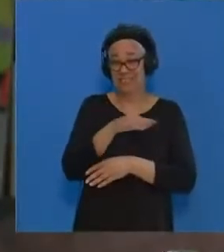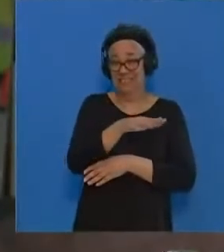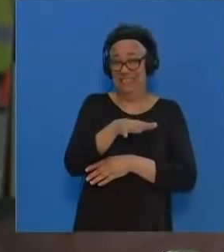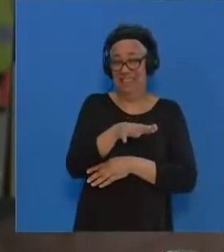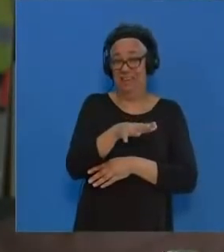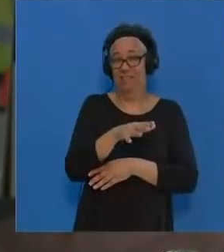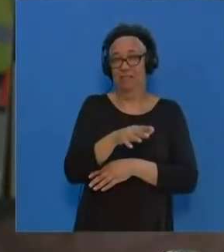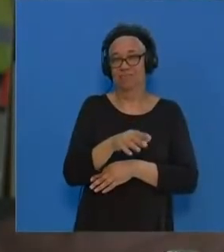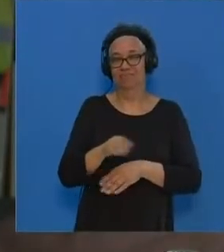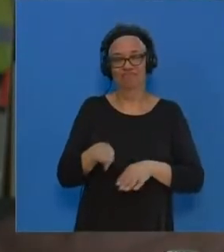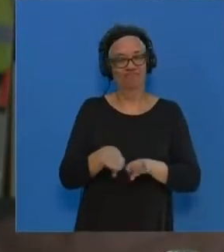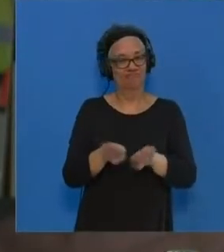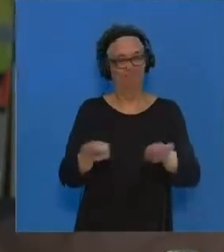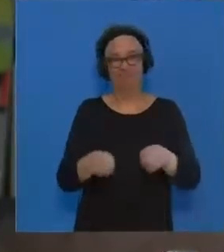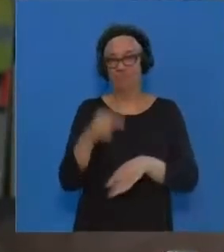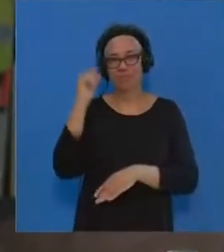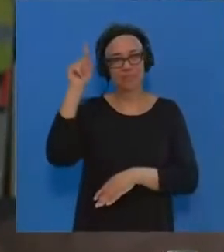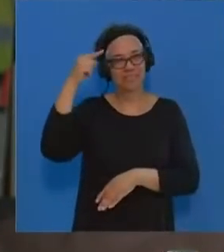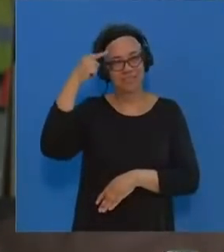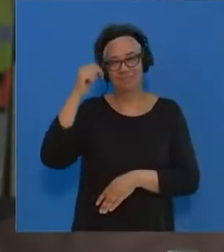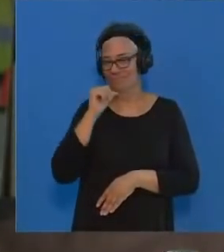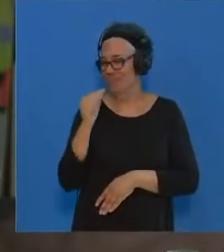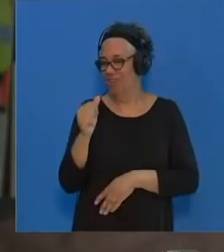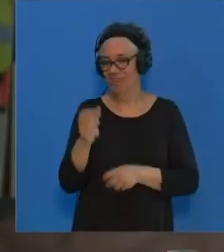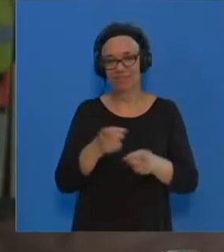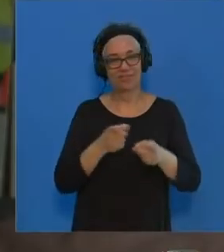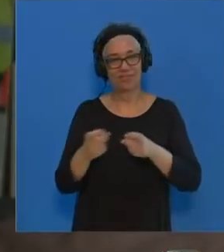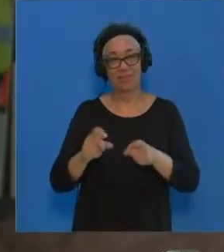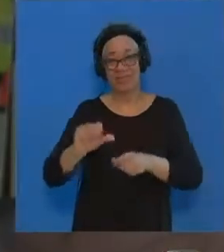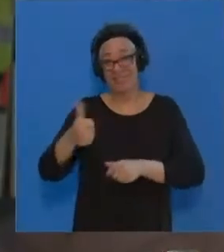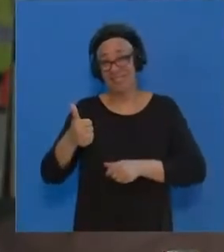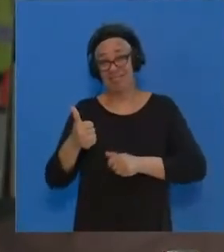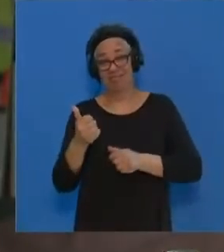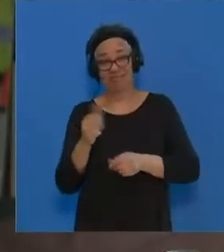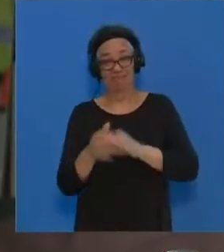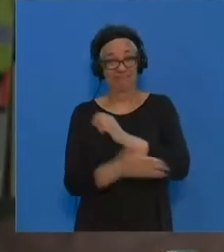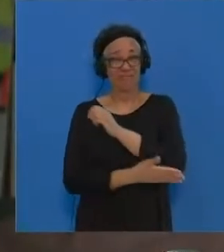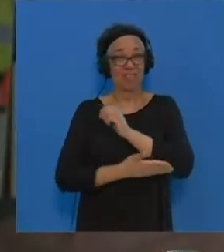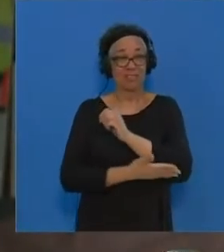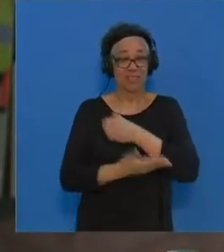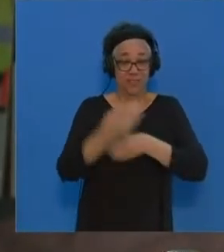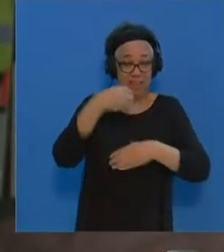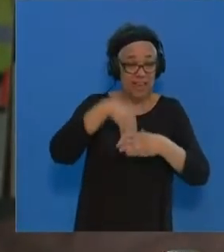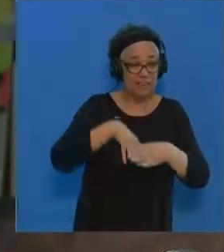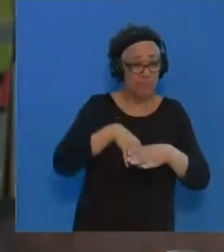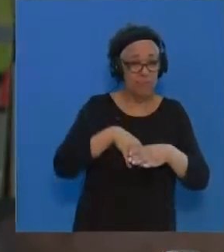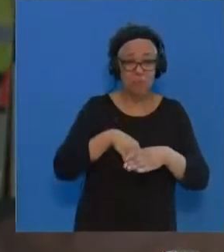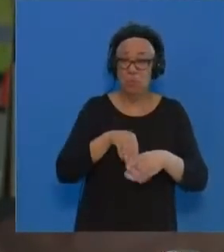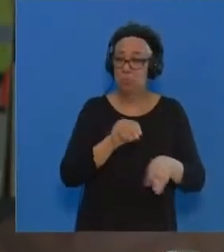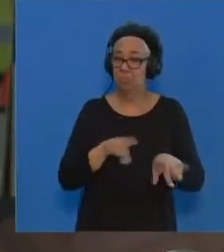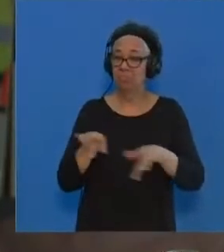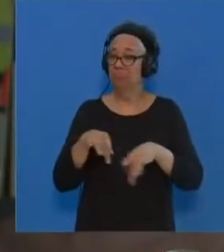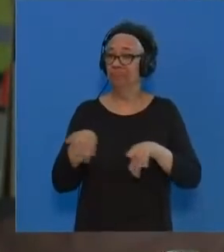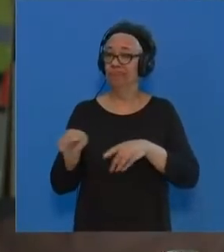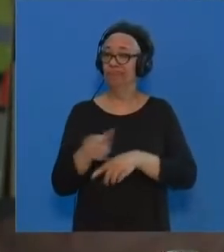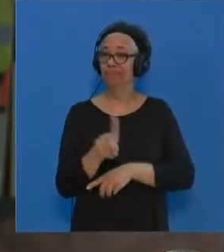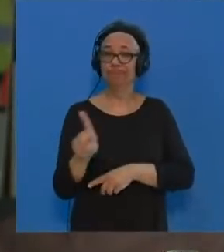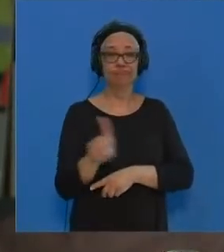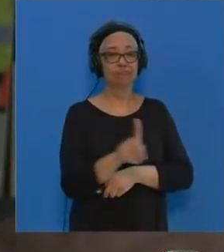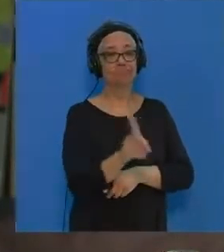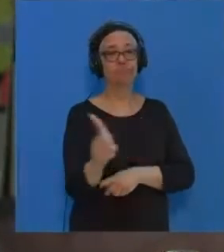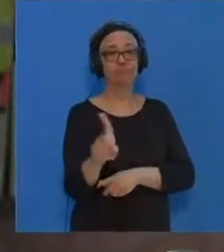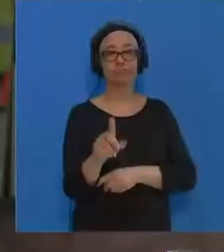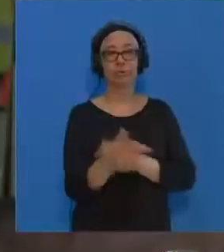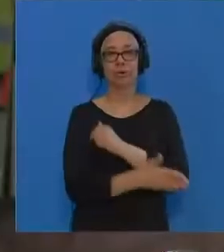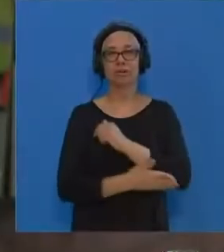Bermuda has no control over what other countries require for entry and or free movement around their country. We've received